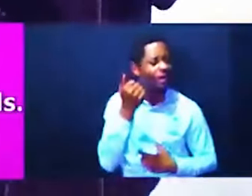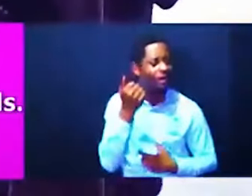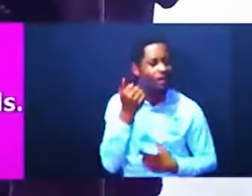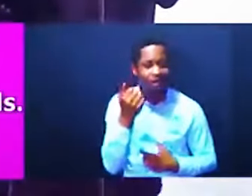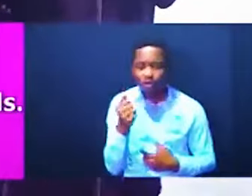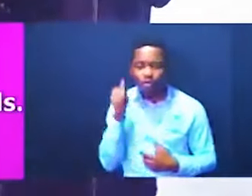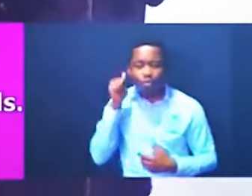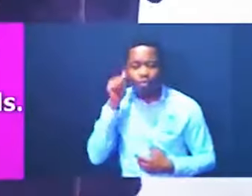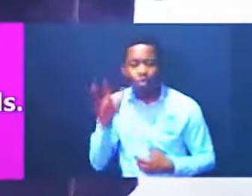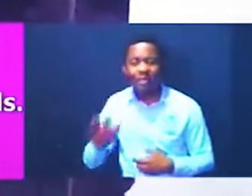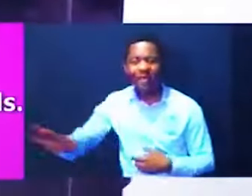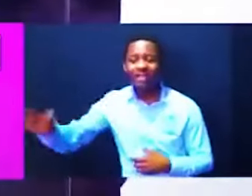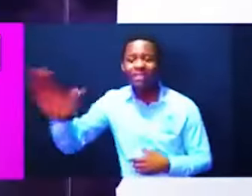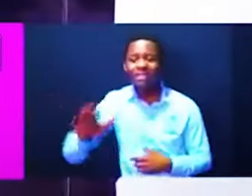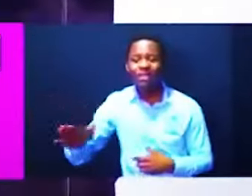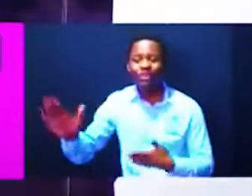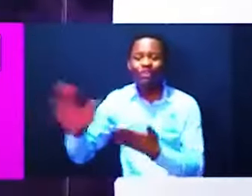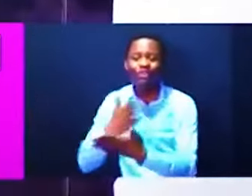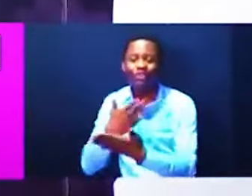9.